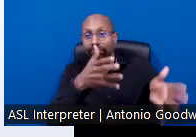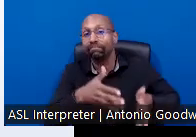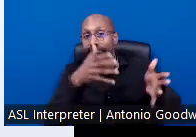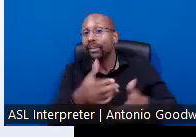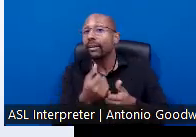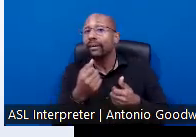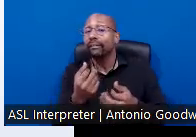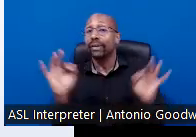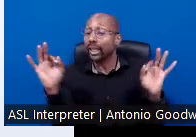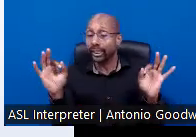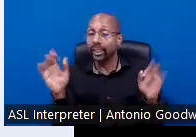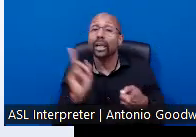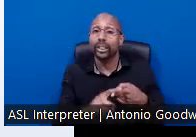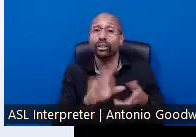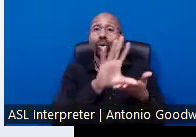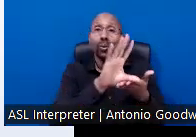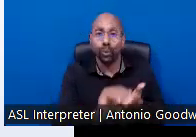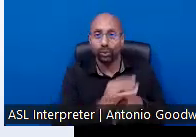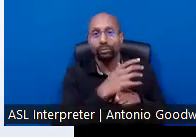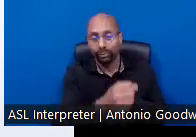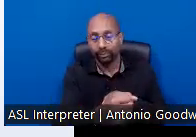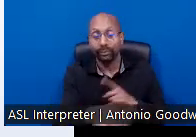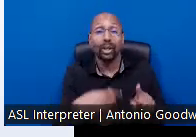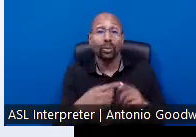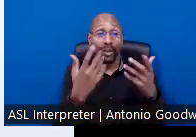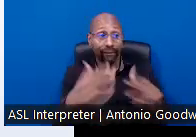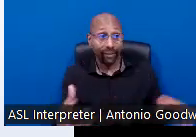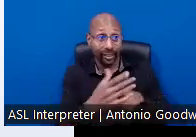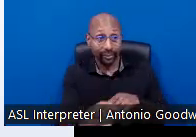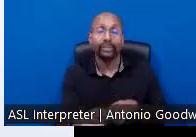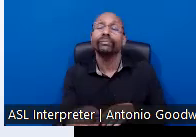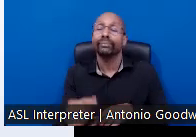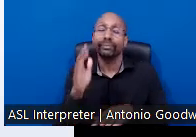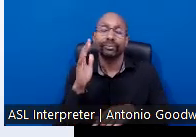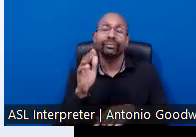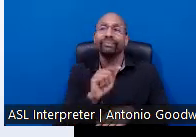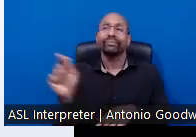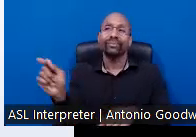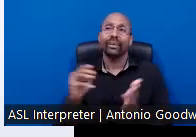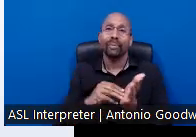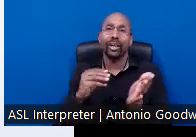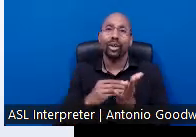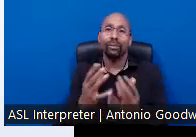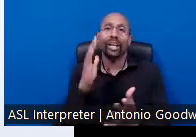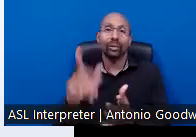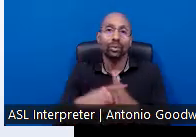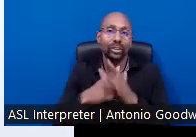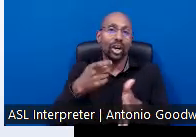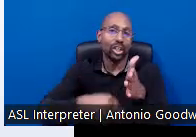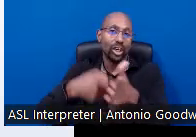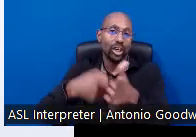said, we're going to start seeing a price tag around some of these things, and it's probably going to be out of pocket, but people with